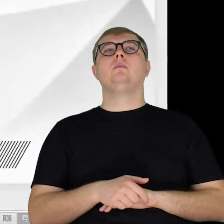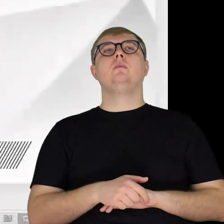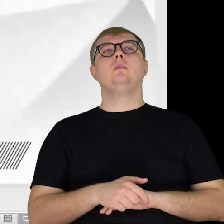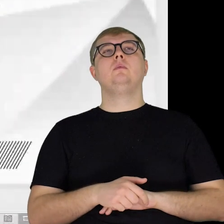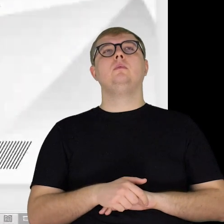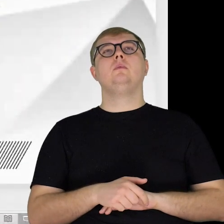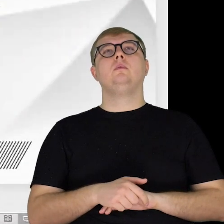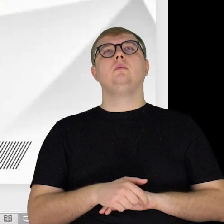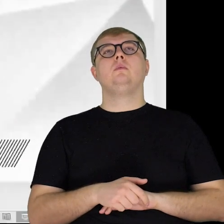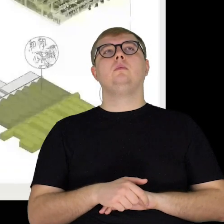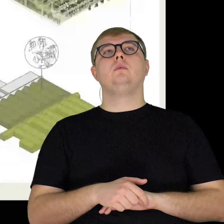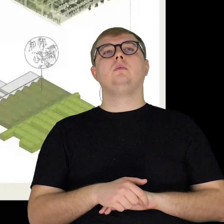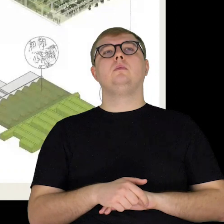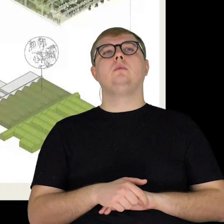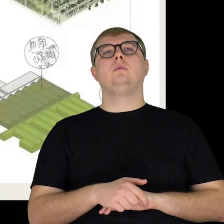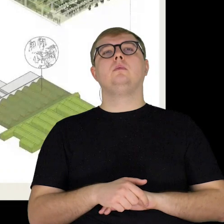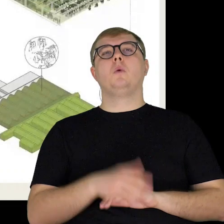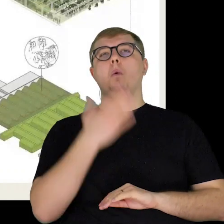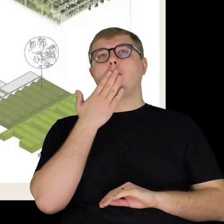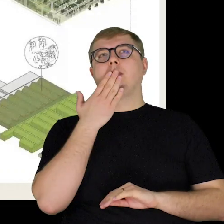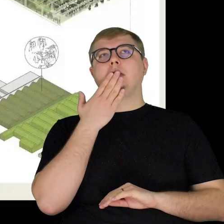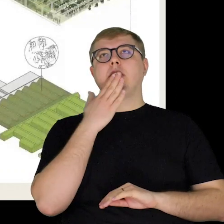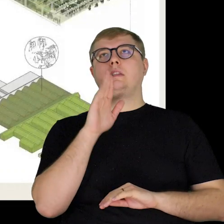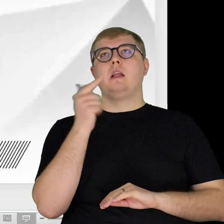Oops. Yeah, wait. I think I shouldn't have.